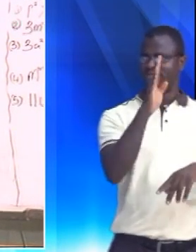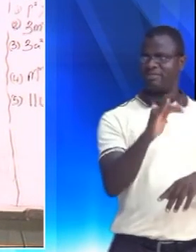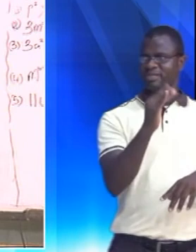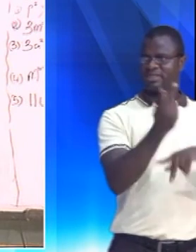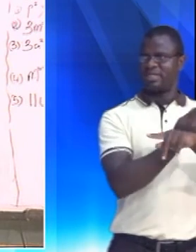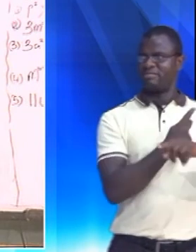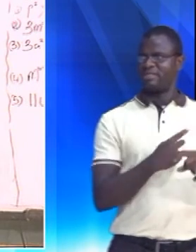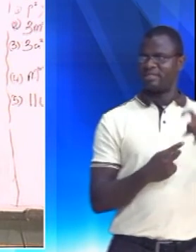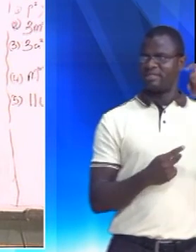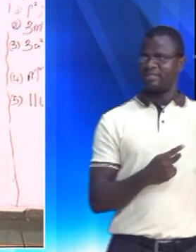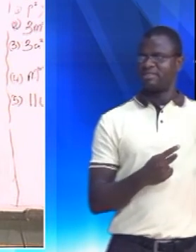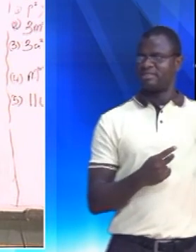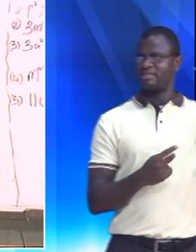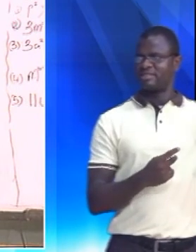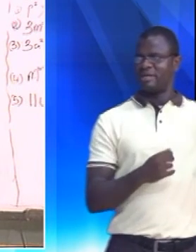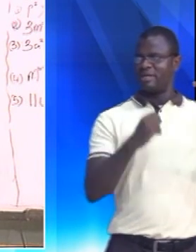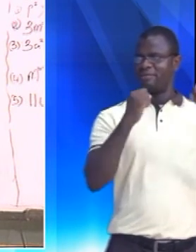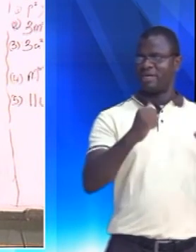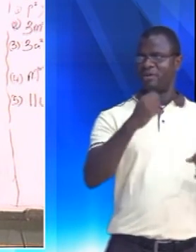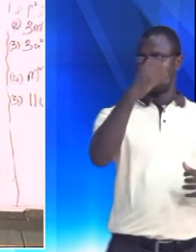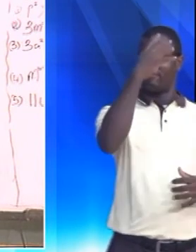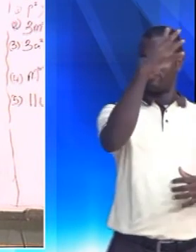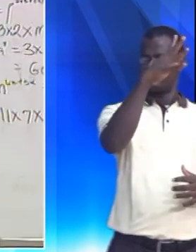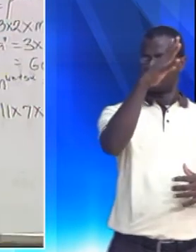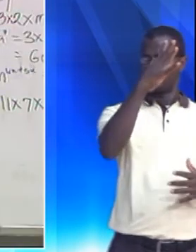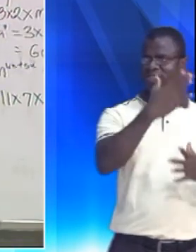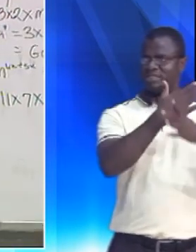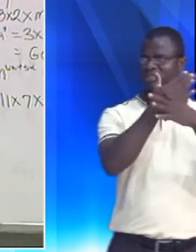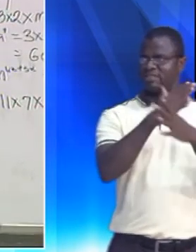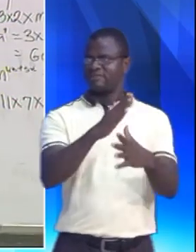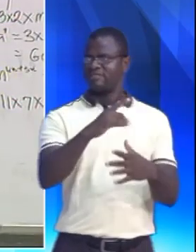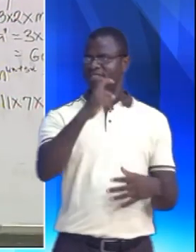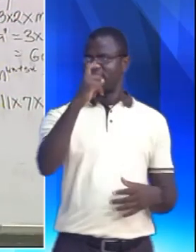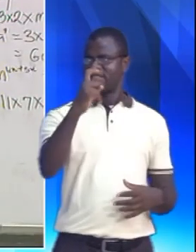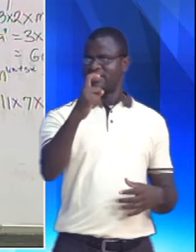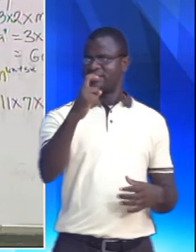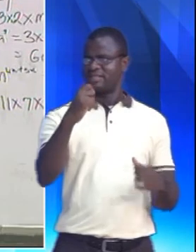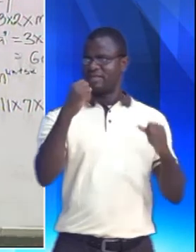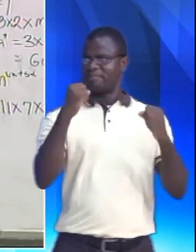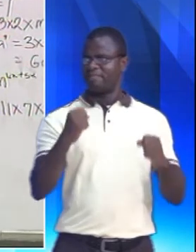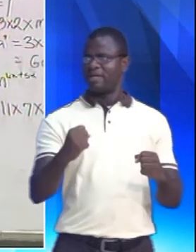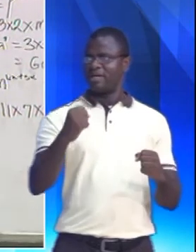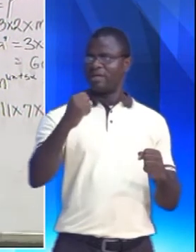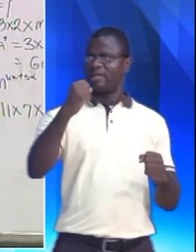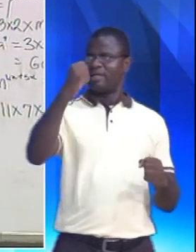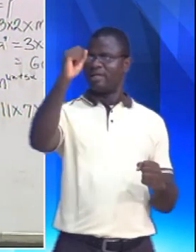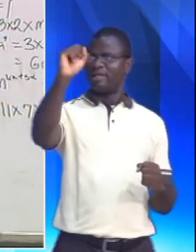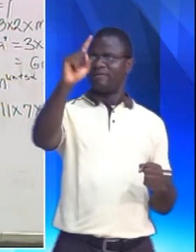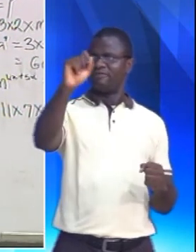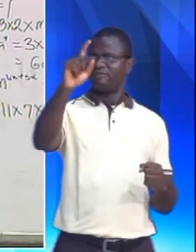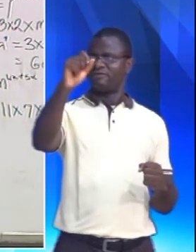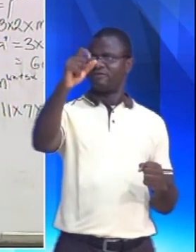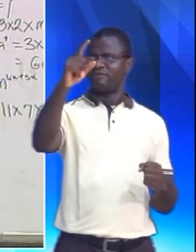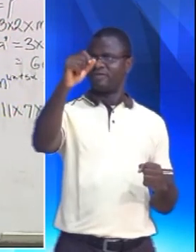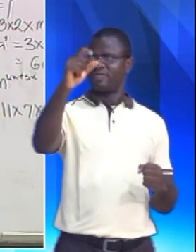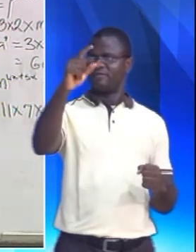by r raised to power of 14 divided by r raised to power